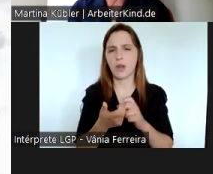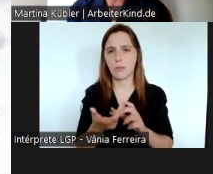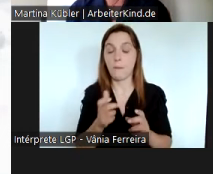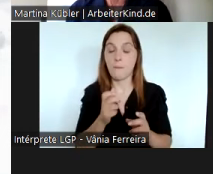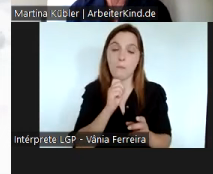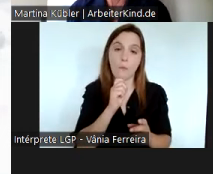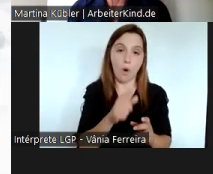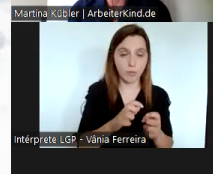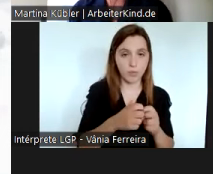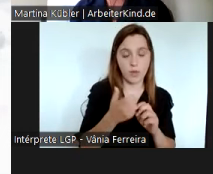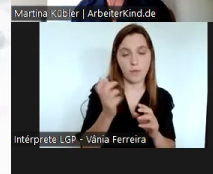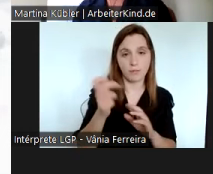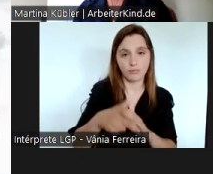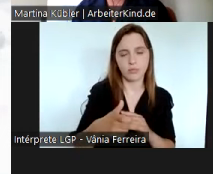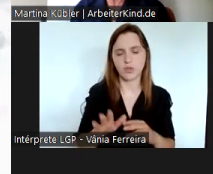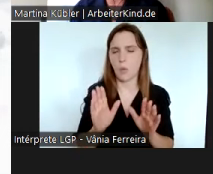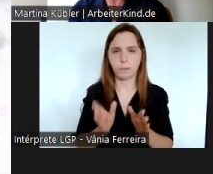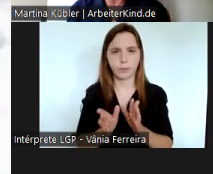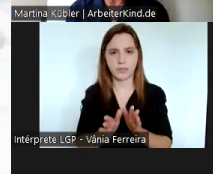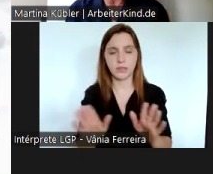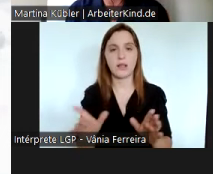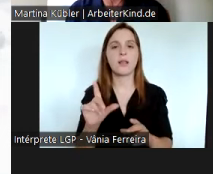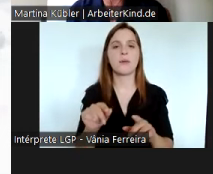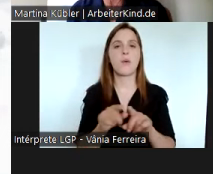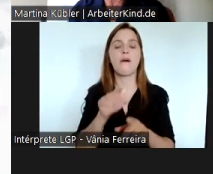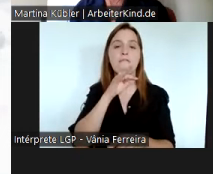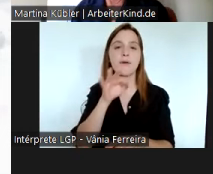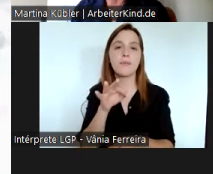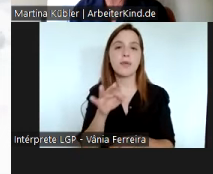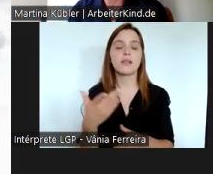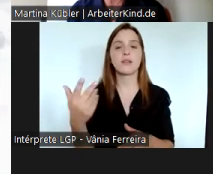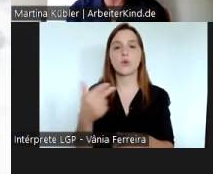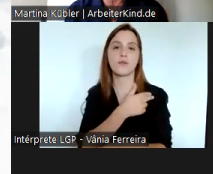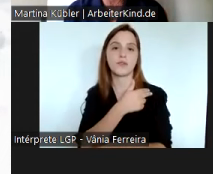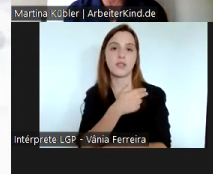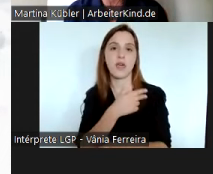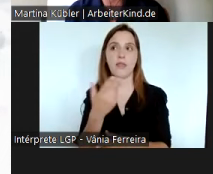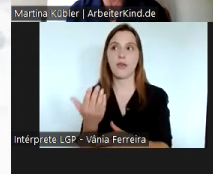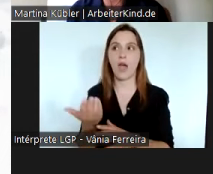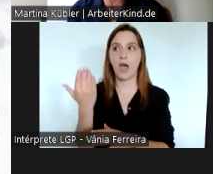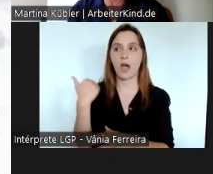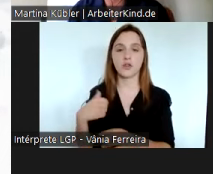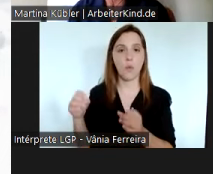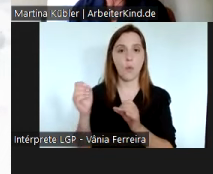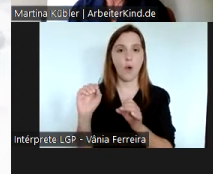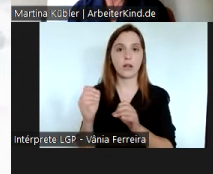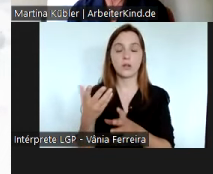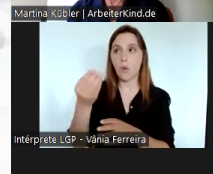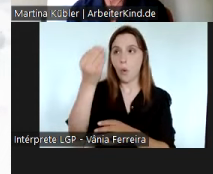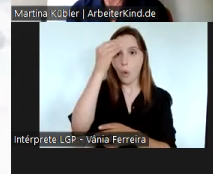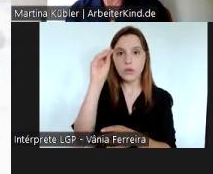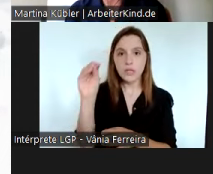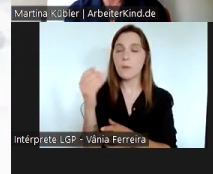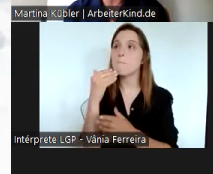there's just no academic experience in the family. So no one to turn to for advice, especially in your first semesters. No